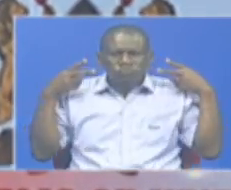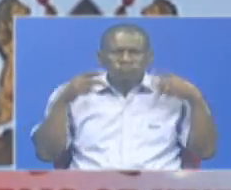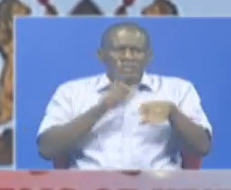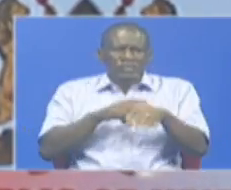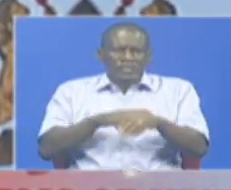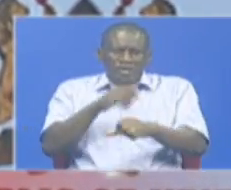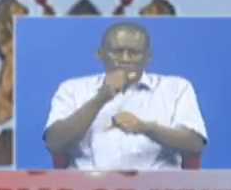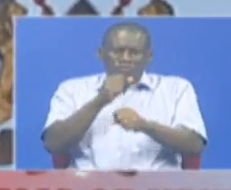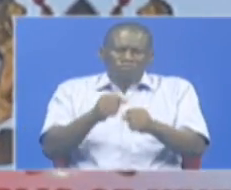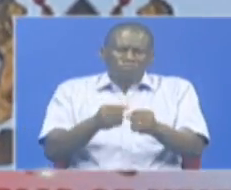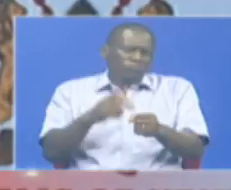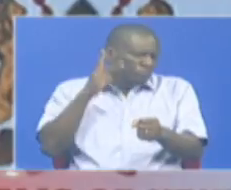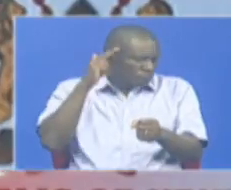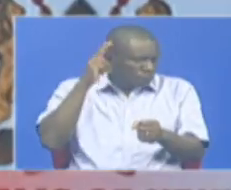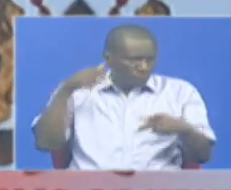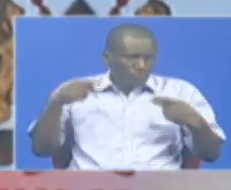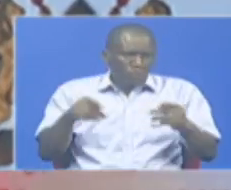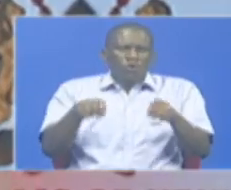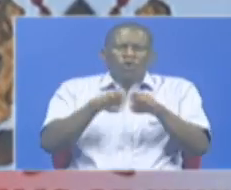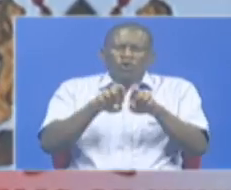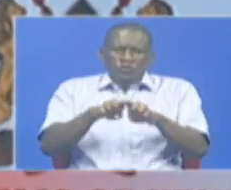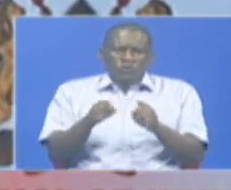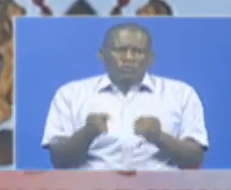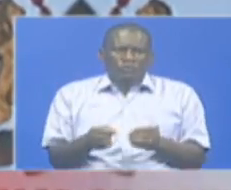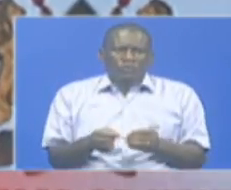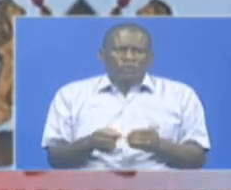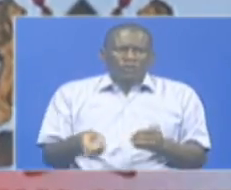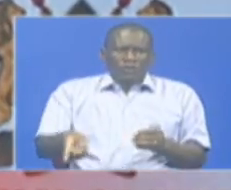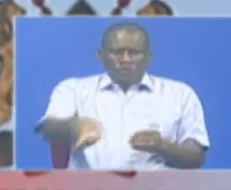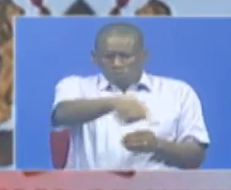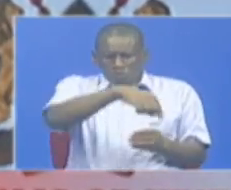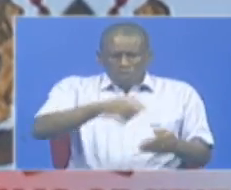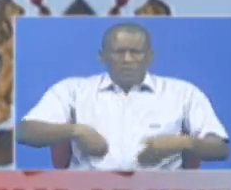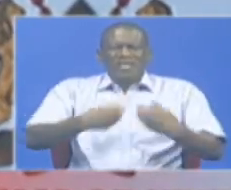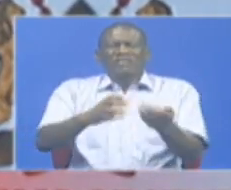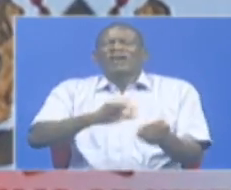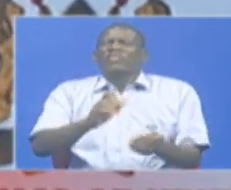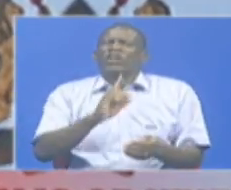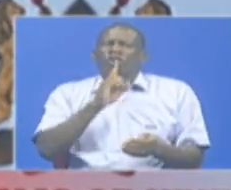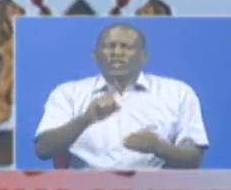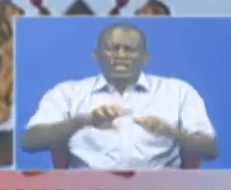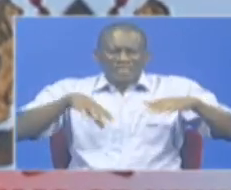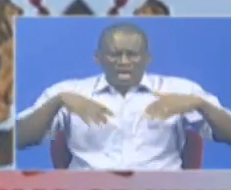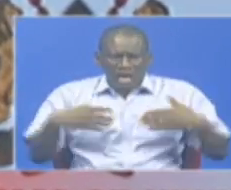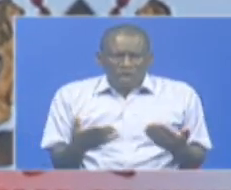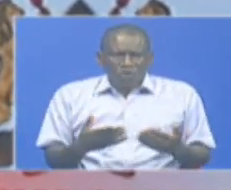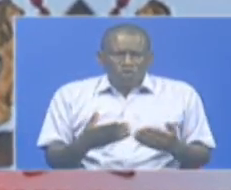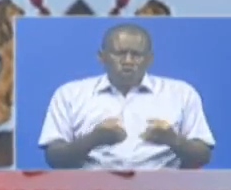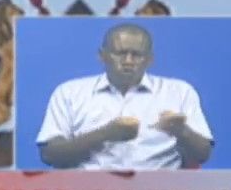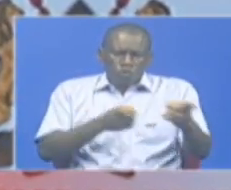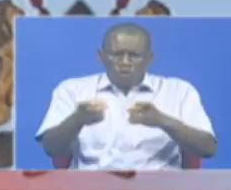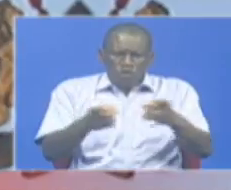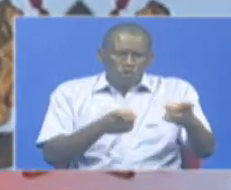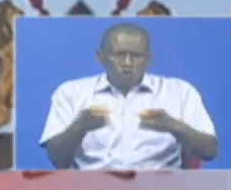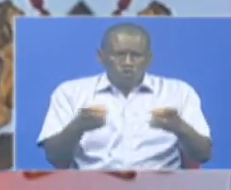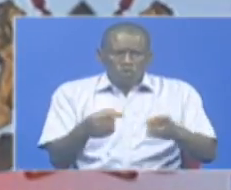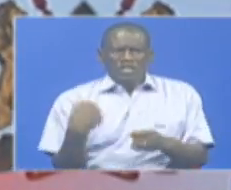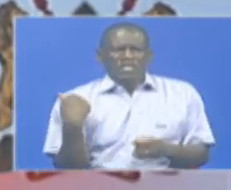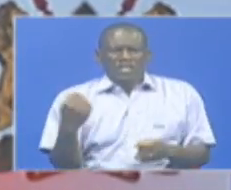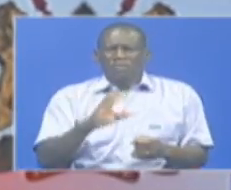to their clients. Further to this, we shall be giving further instructions on how you restrict the number